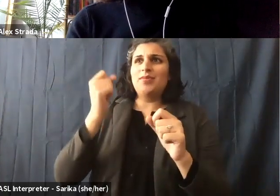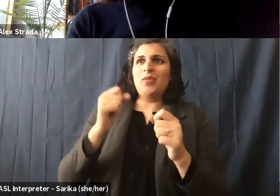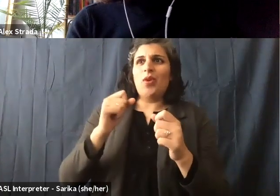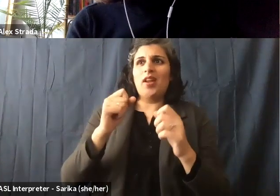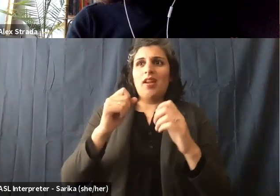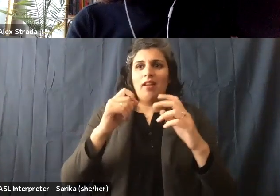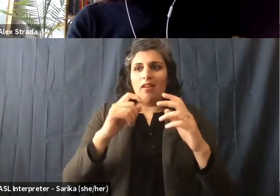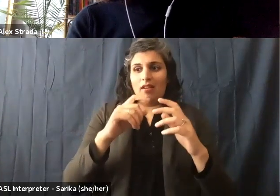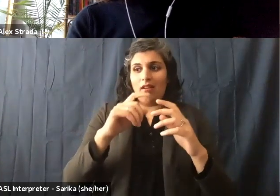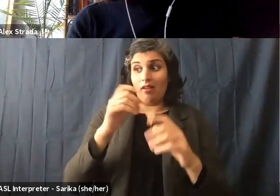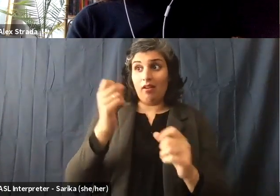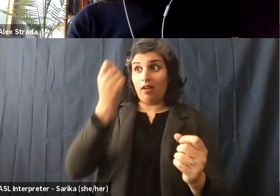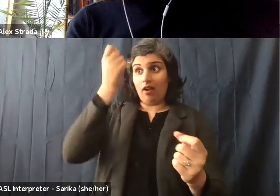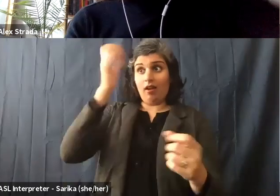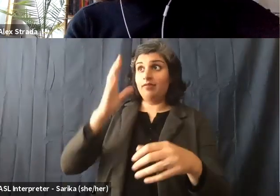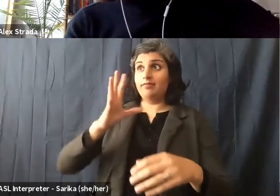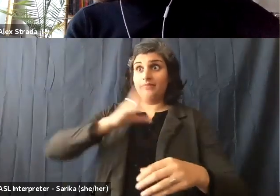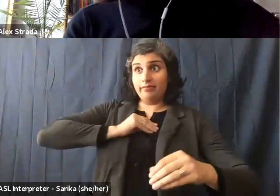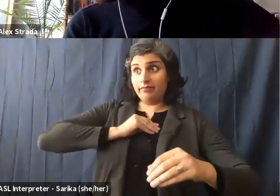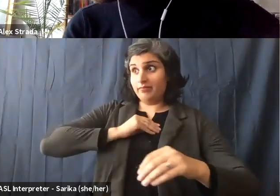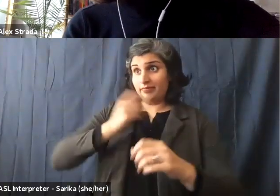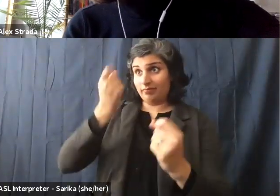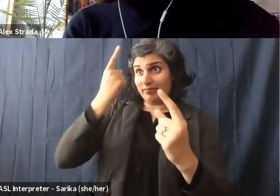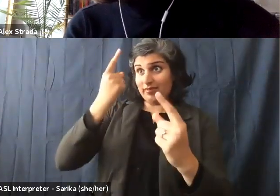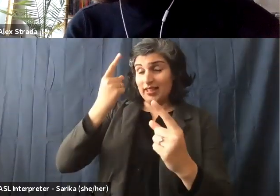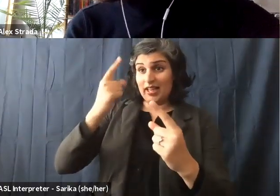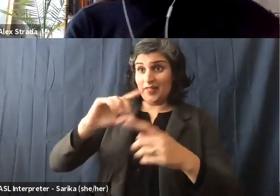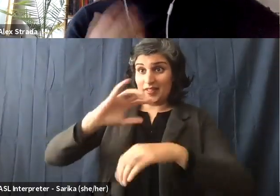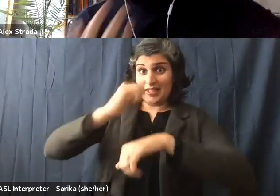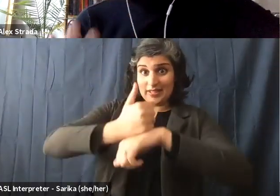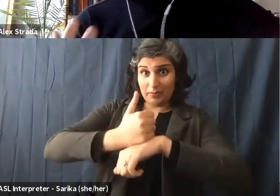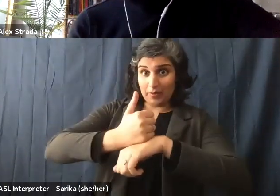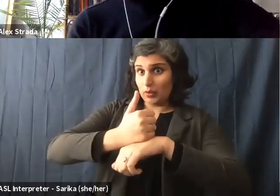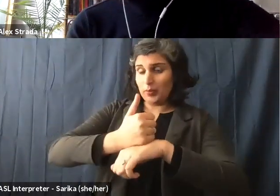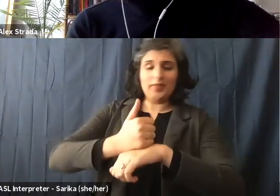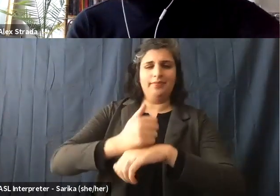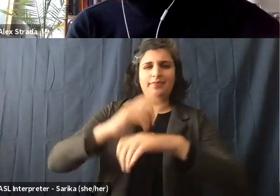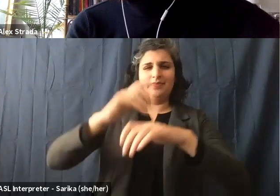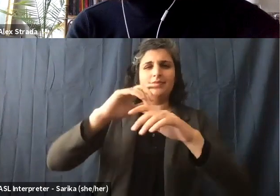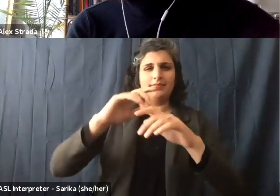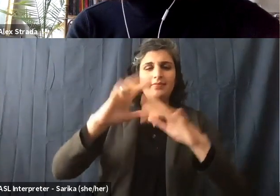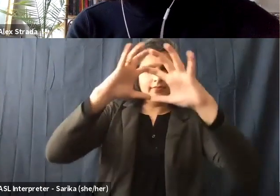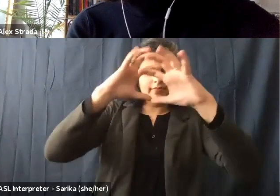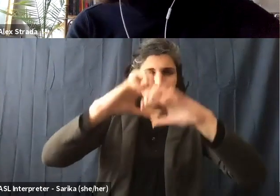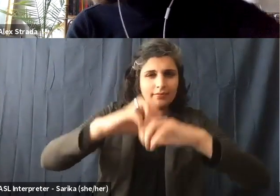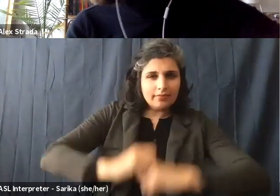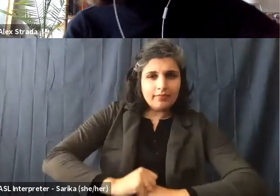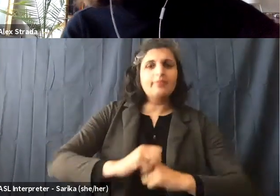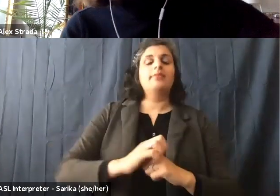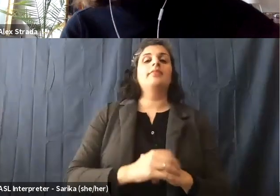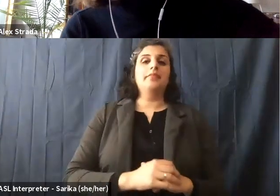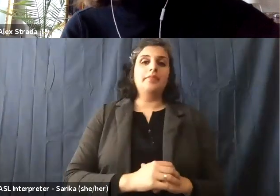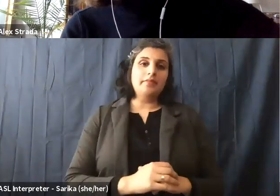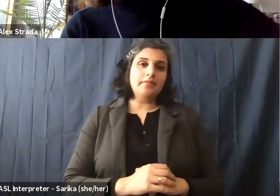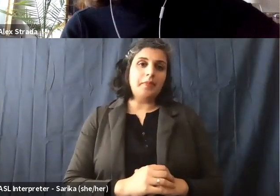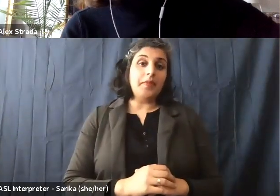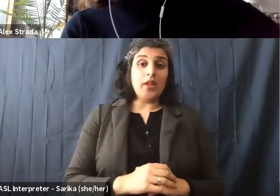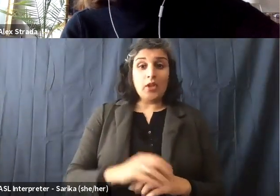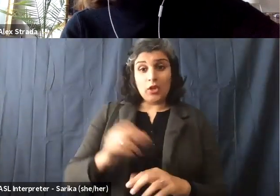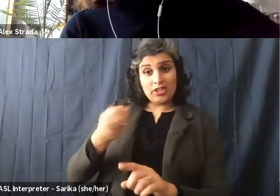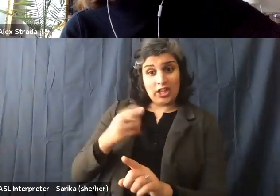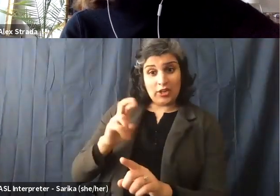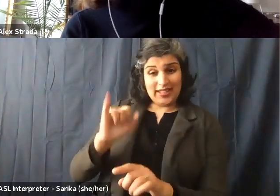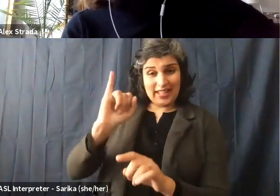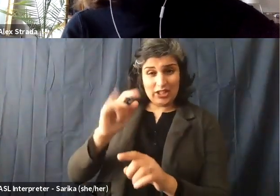And we want to start our conversation by posing a question to you, Sherry, which is, can you talk a little bit about your